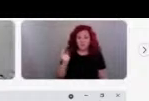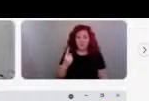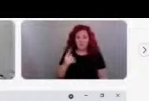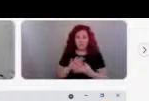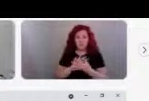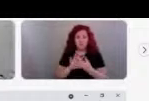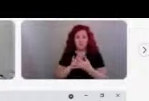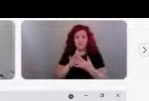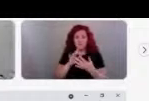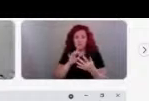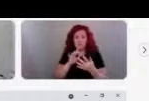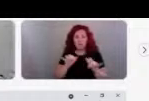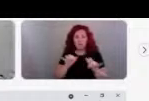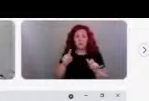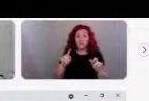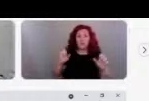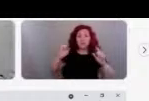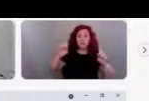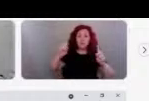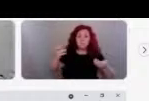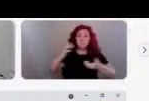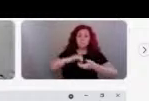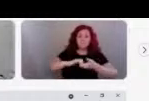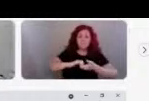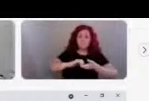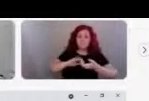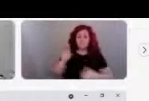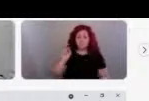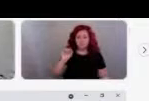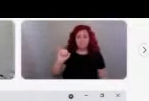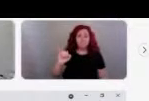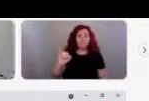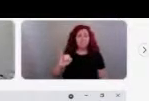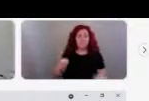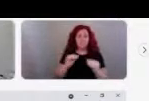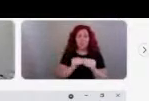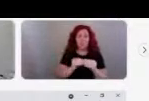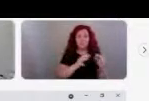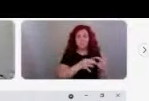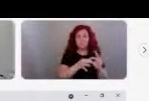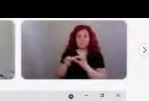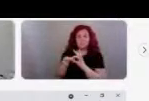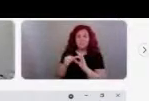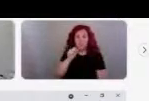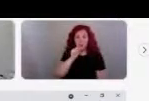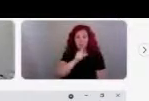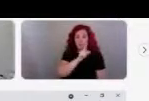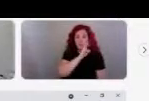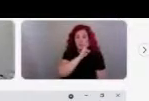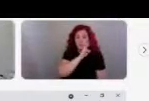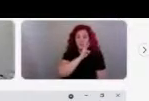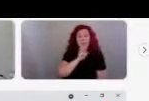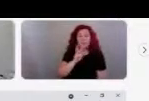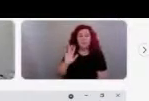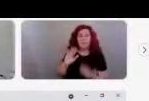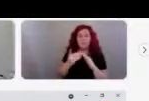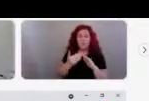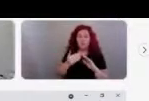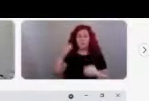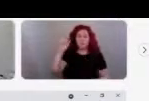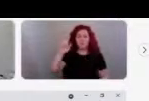educated and form a community of interest that has more in common with the people of wawa tuki than with the people of downtown